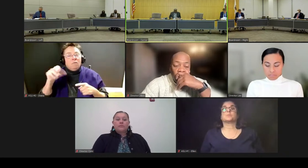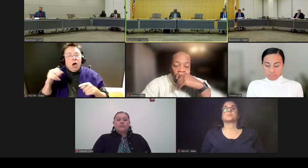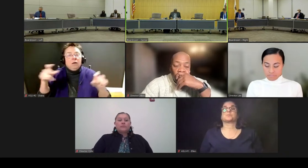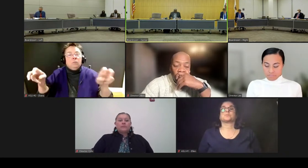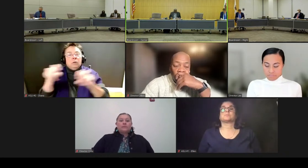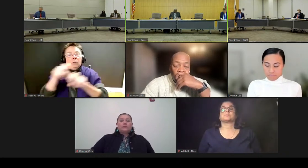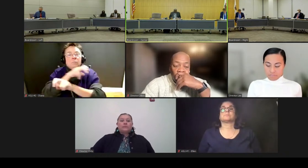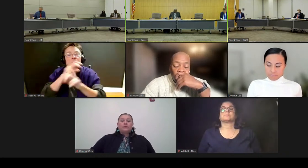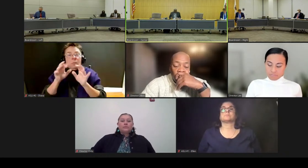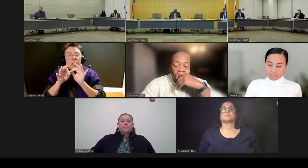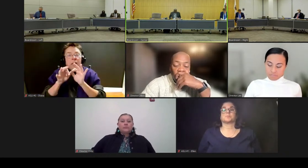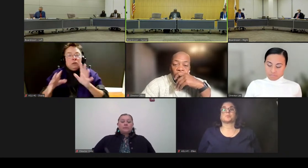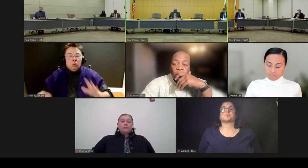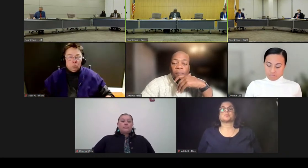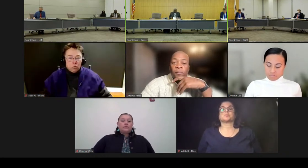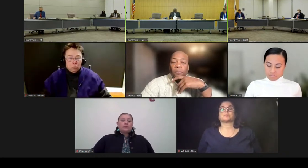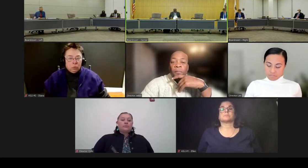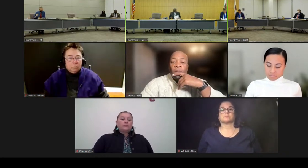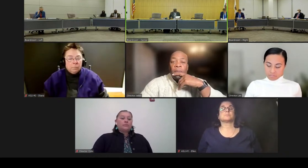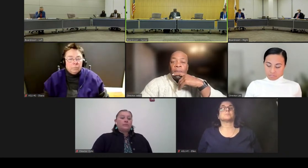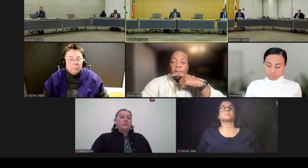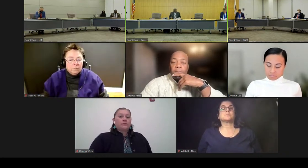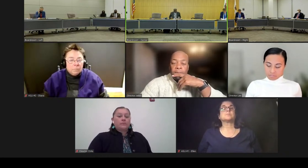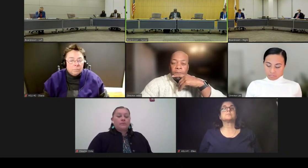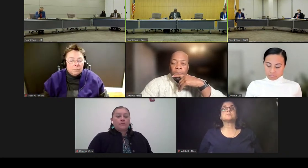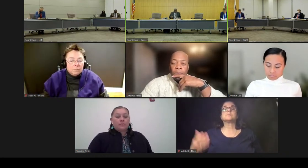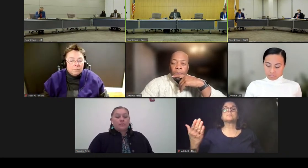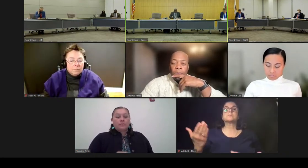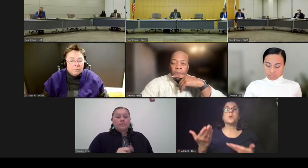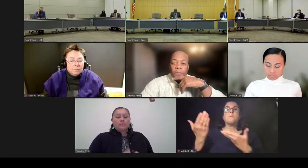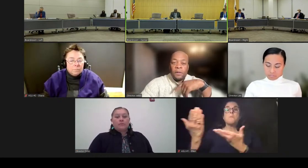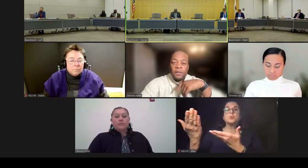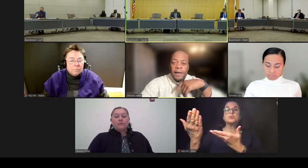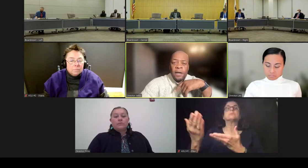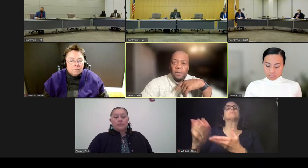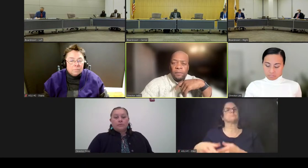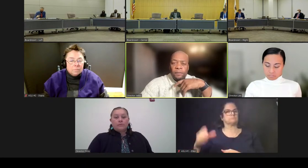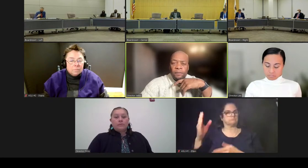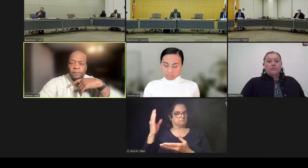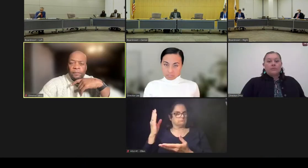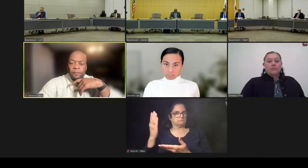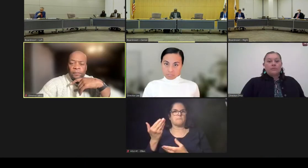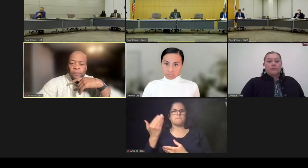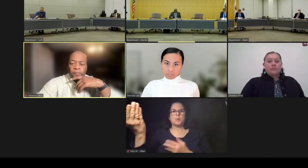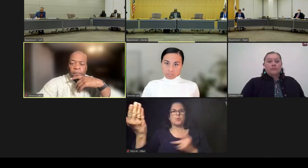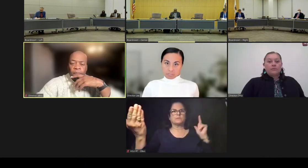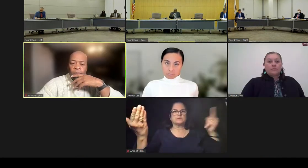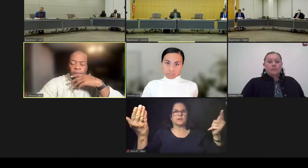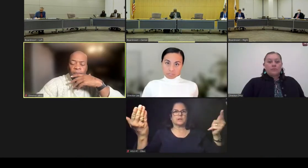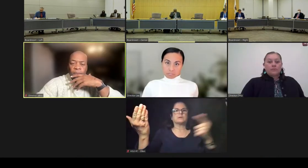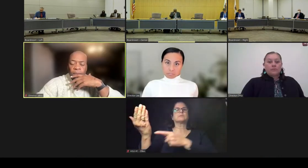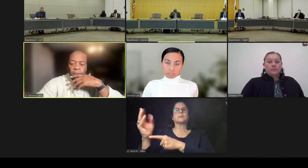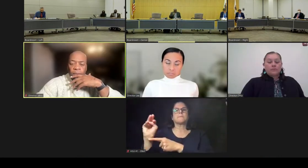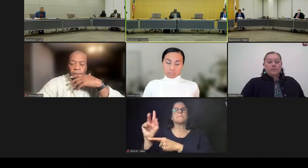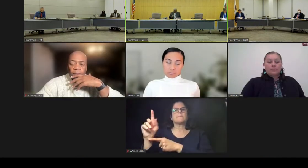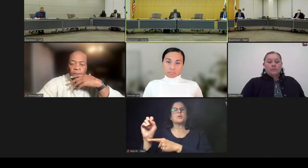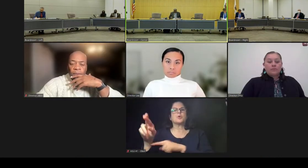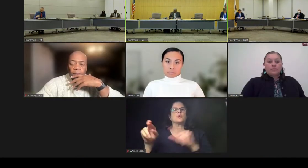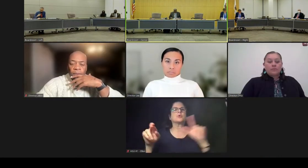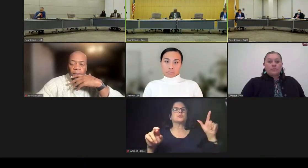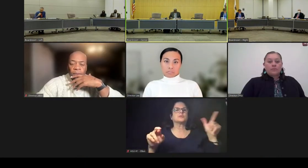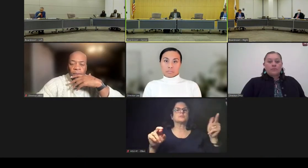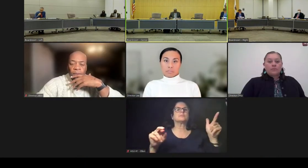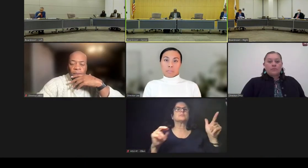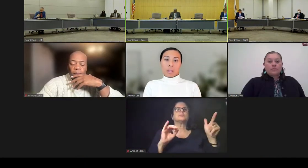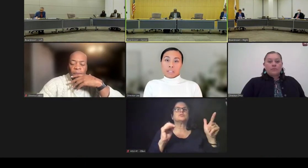to approve the omnibus as stated by Director Silva? So moved. Second. By Director Miller, second by Director Jakes.